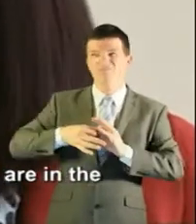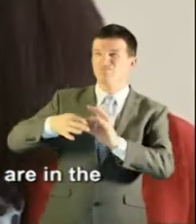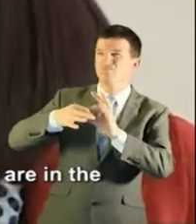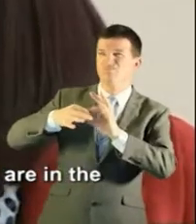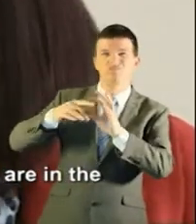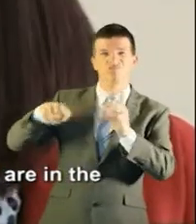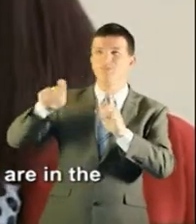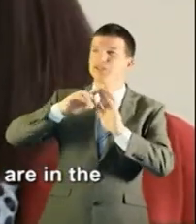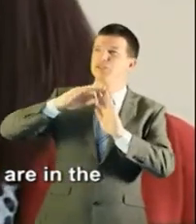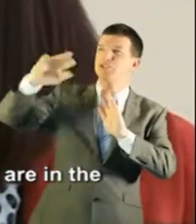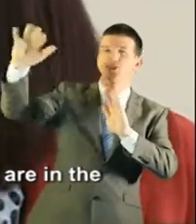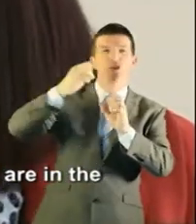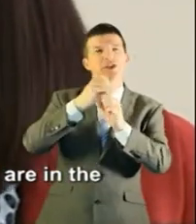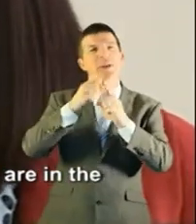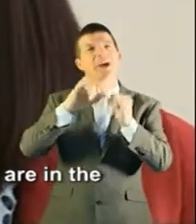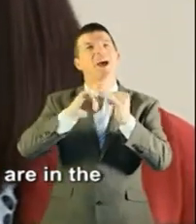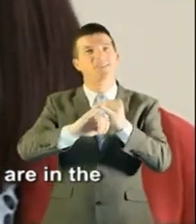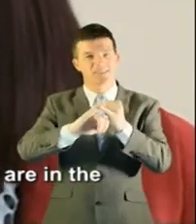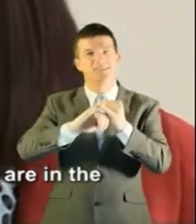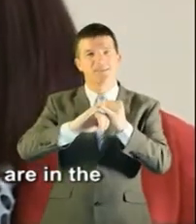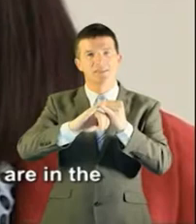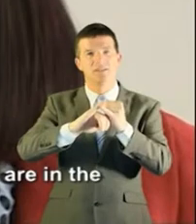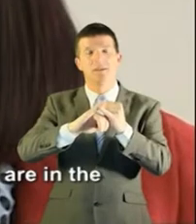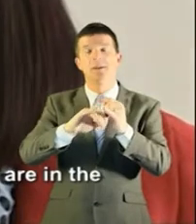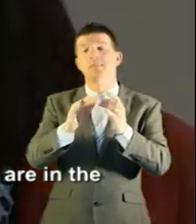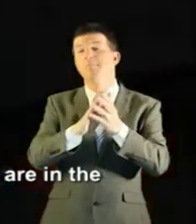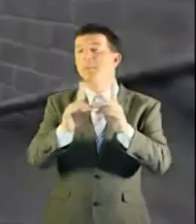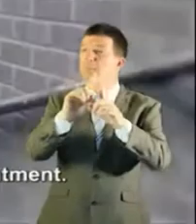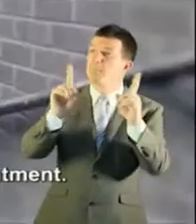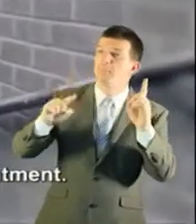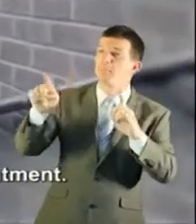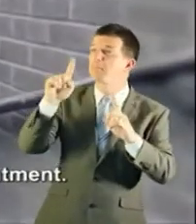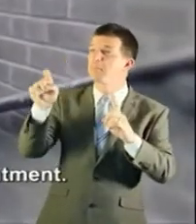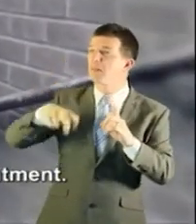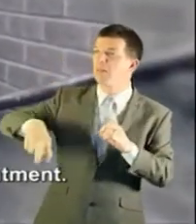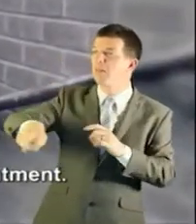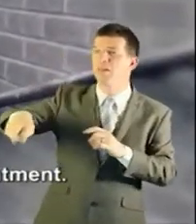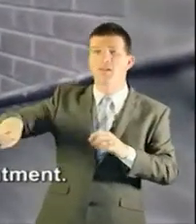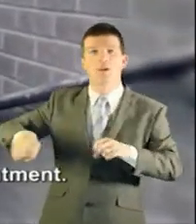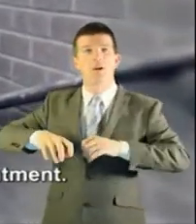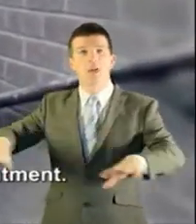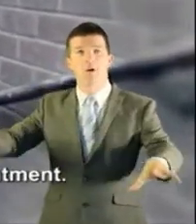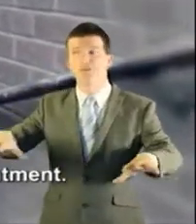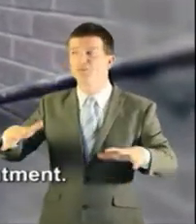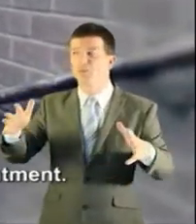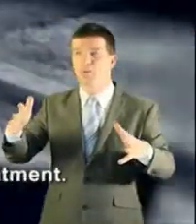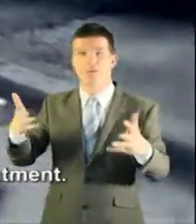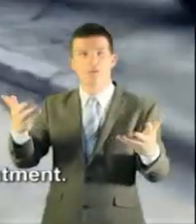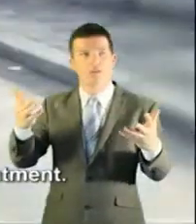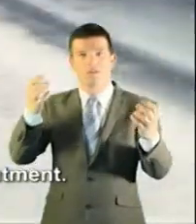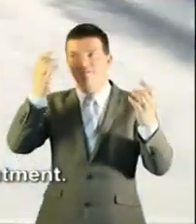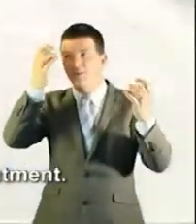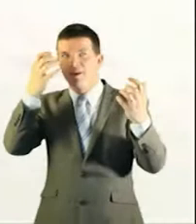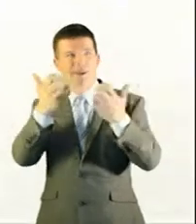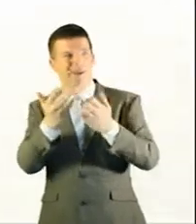or professional person can actually track where they are in the event of an emergency, or if they're lost or haven't turned up for an appointment or